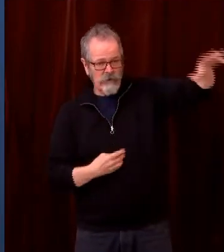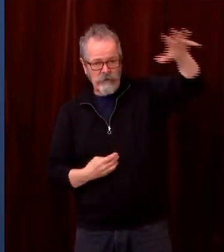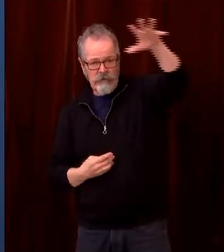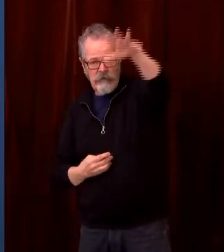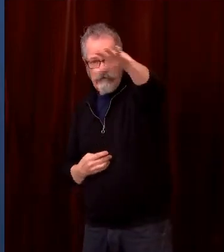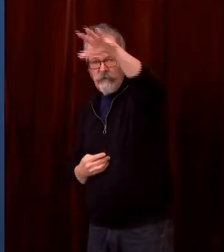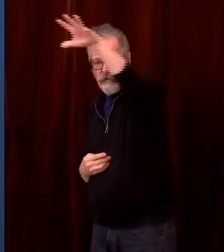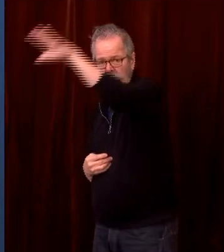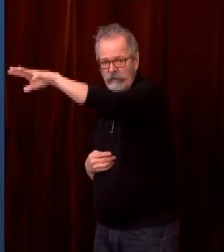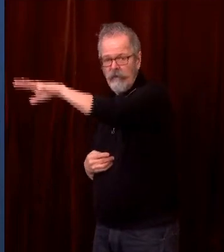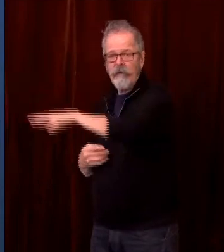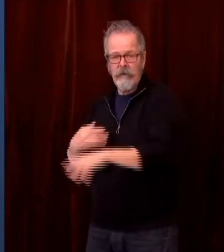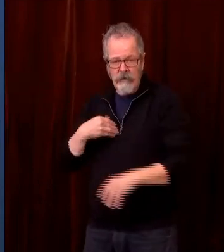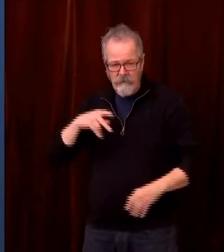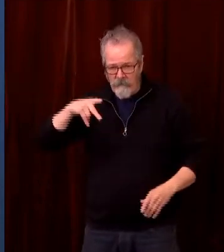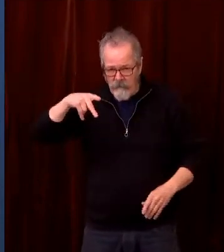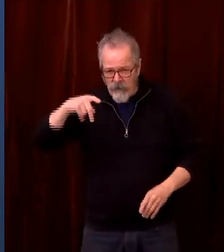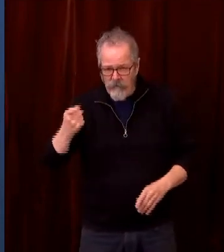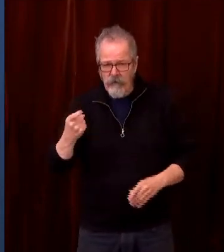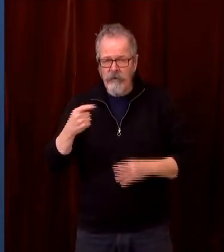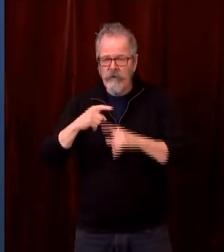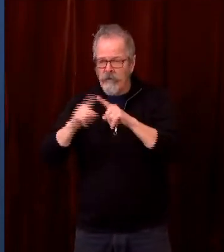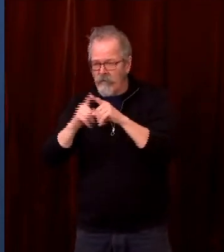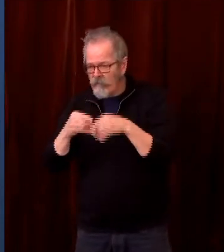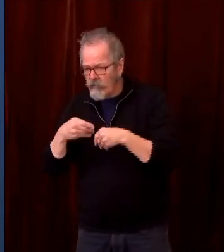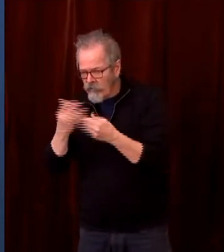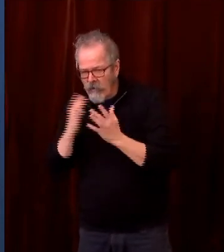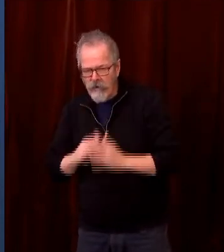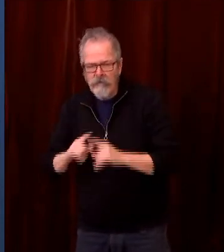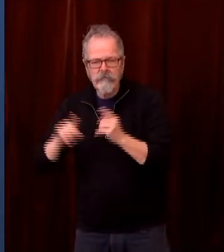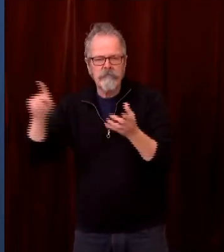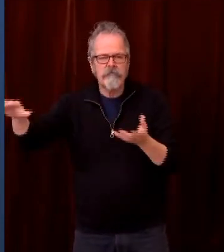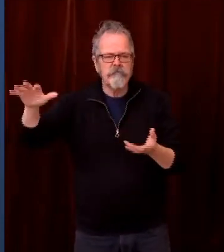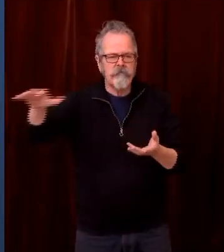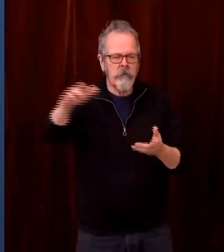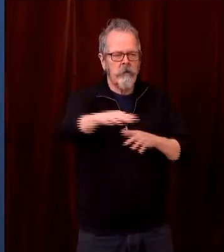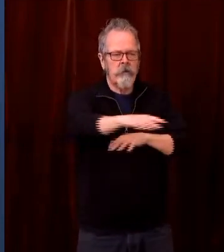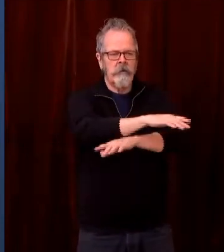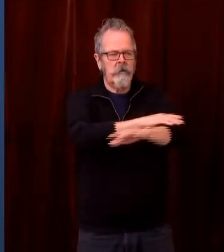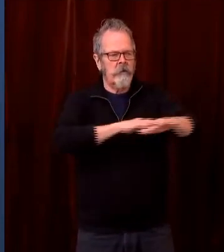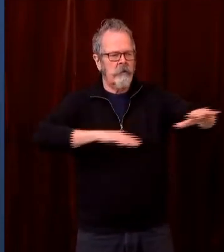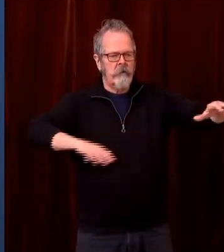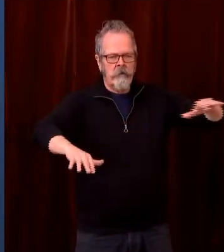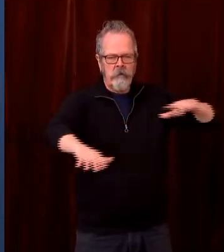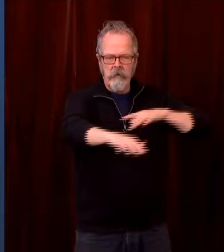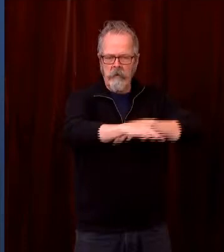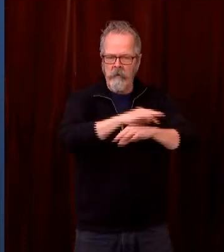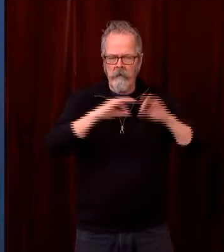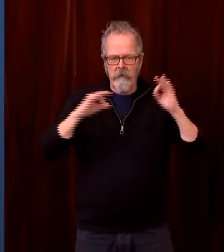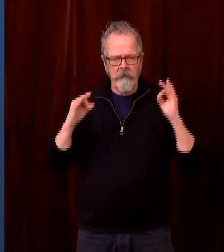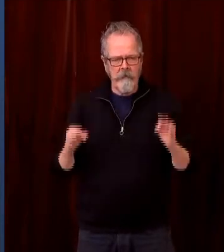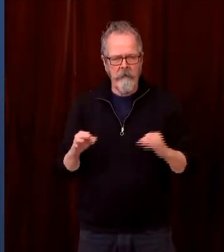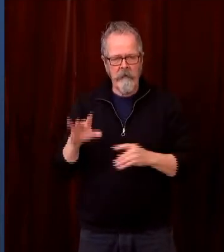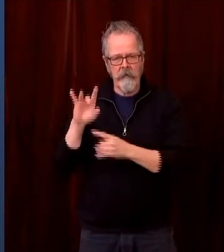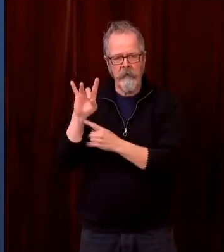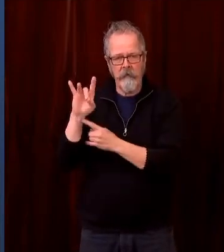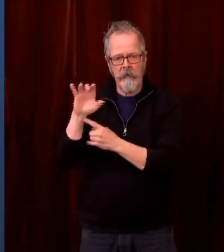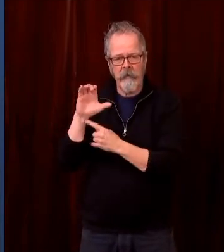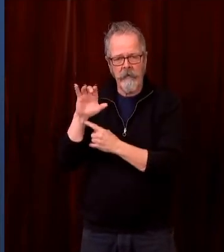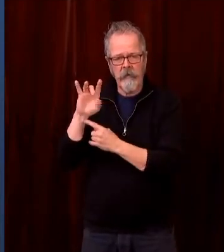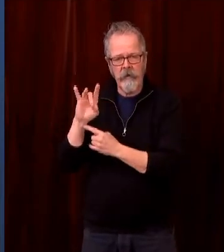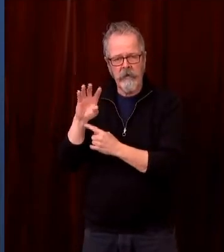vaccine. And we've got another 500 providers lined up pending approval. Now, as far as